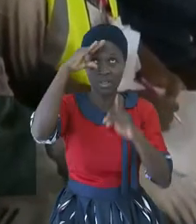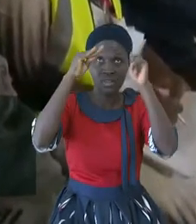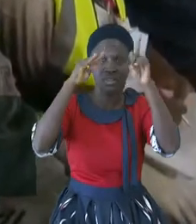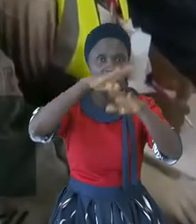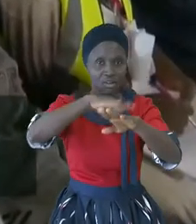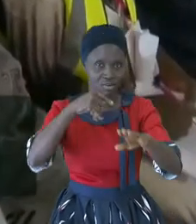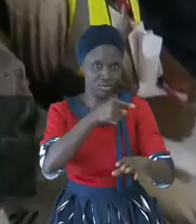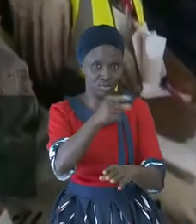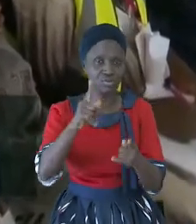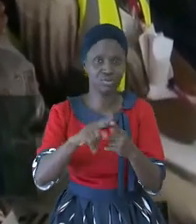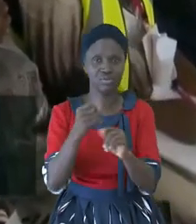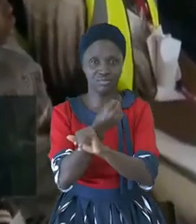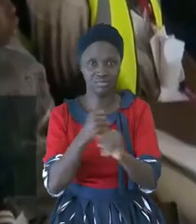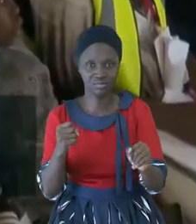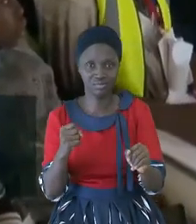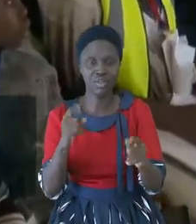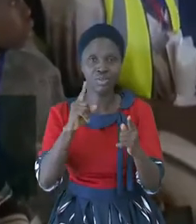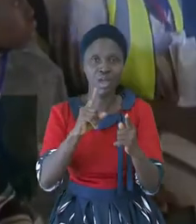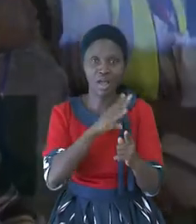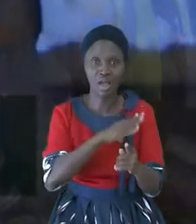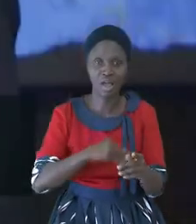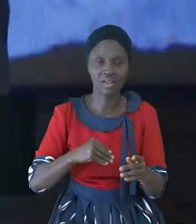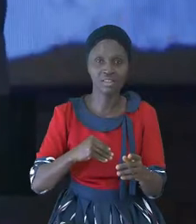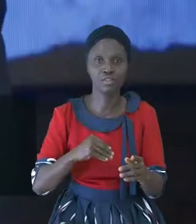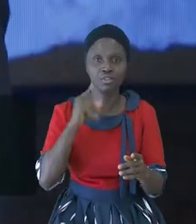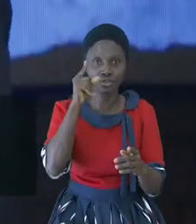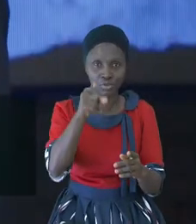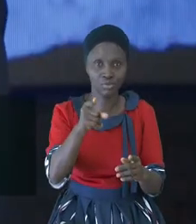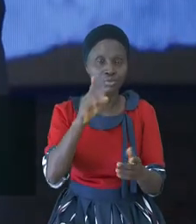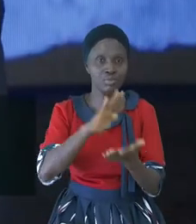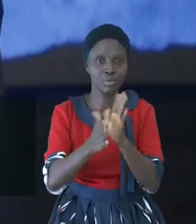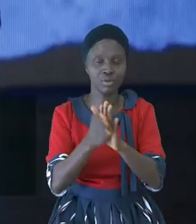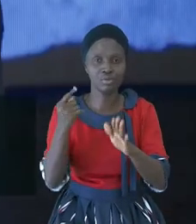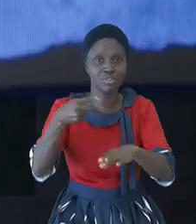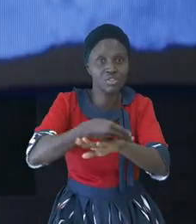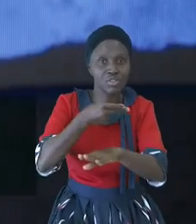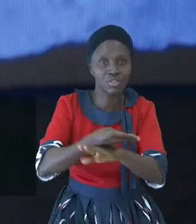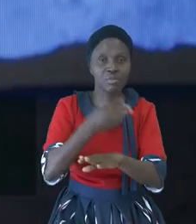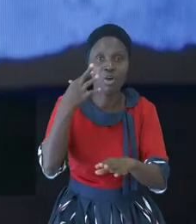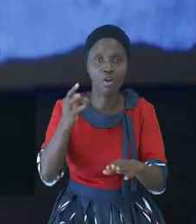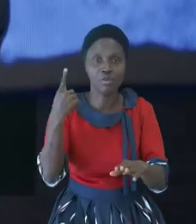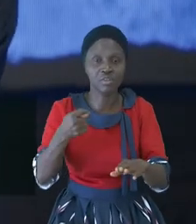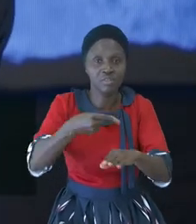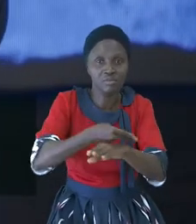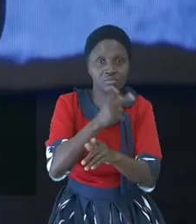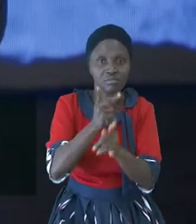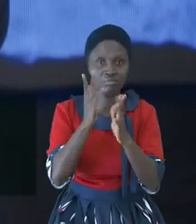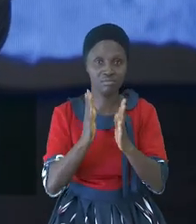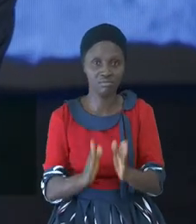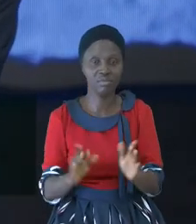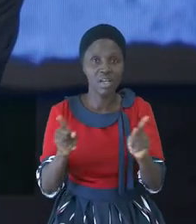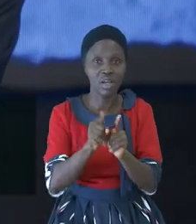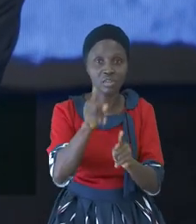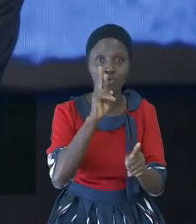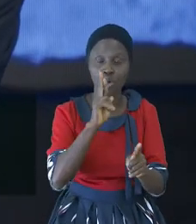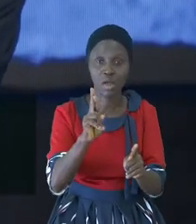you become the sheep of the shepherd. Then he says, as you are saved, you have entered in through